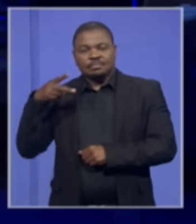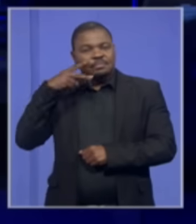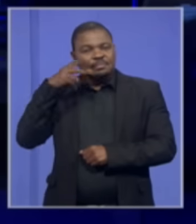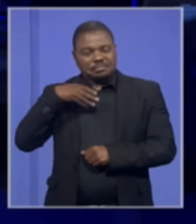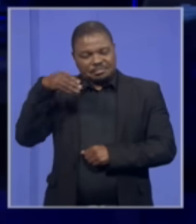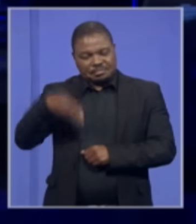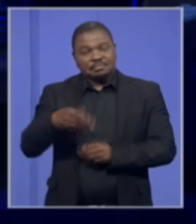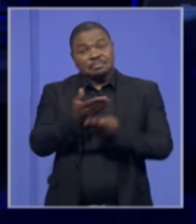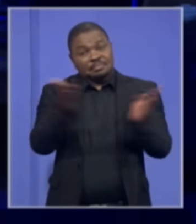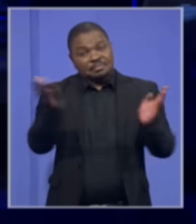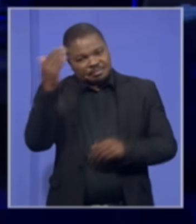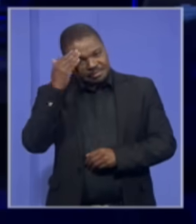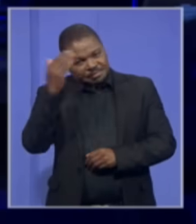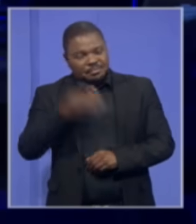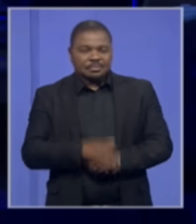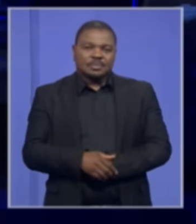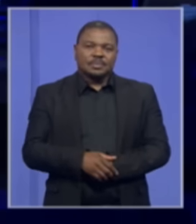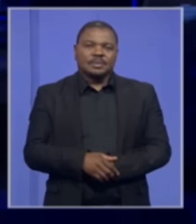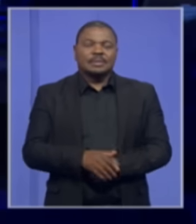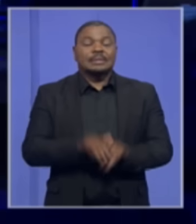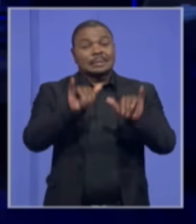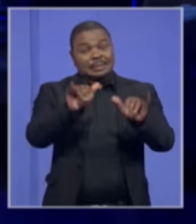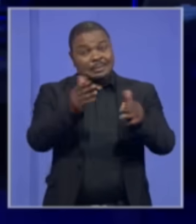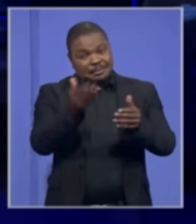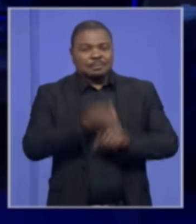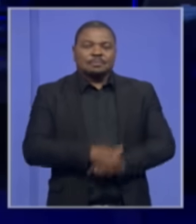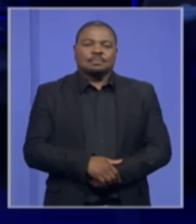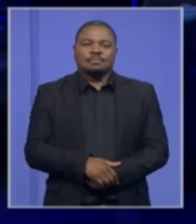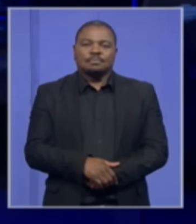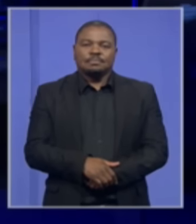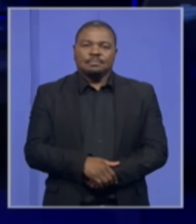le phirimaneng ena. Le ao le jwalo dula o rona.